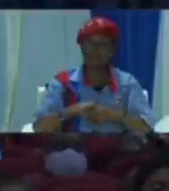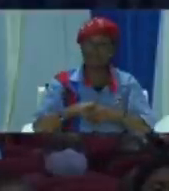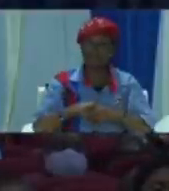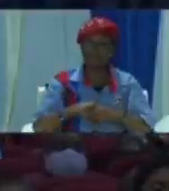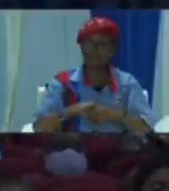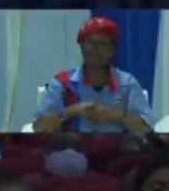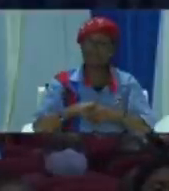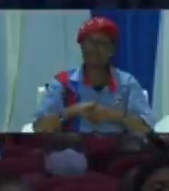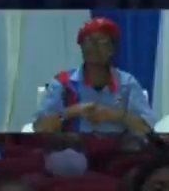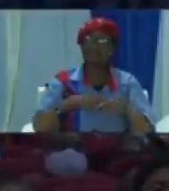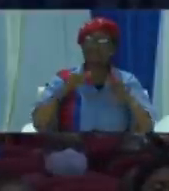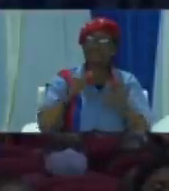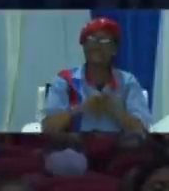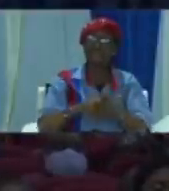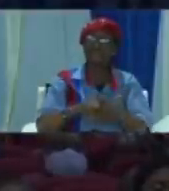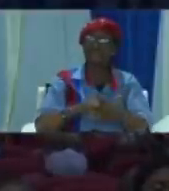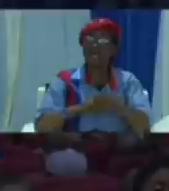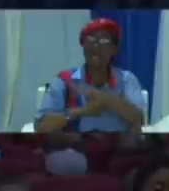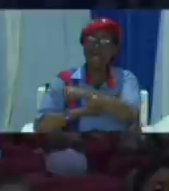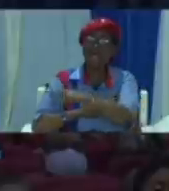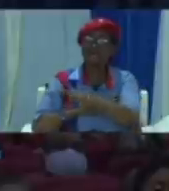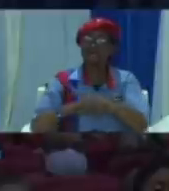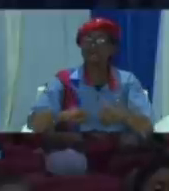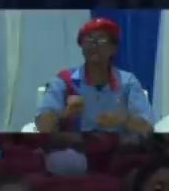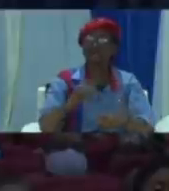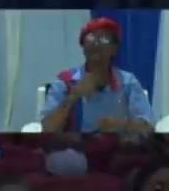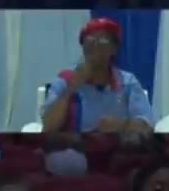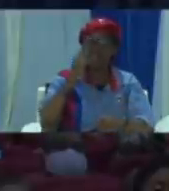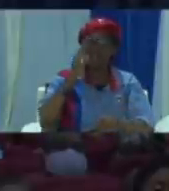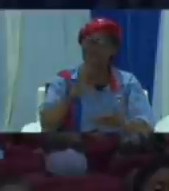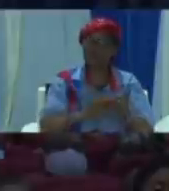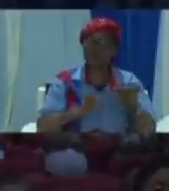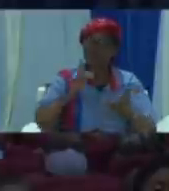That's how you tell someone. Okay, so when he come.